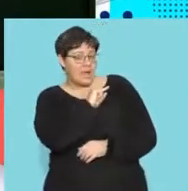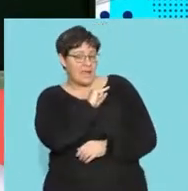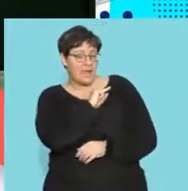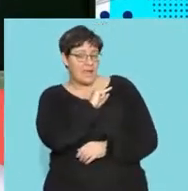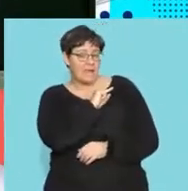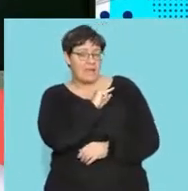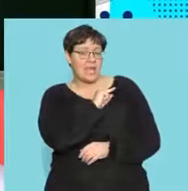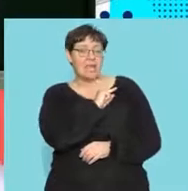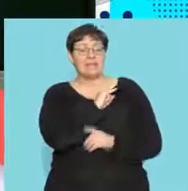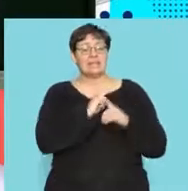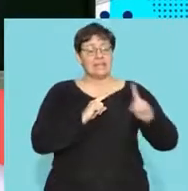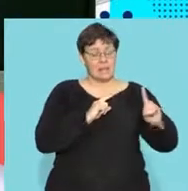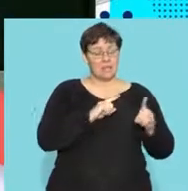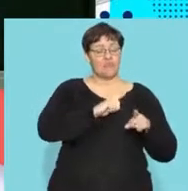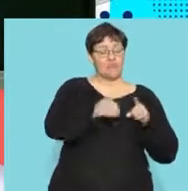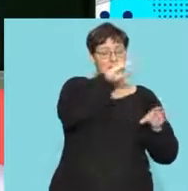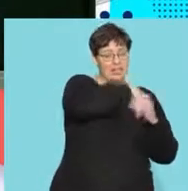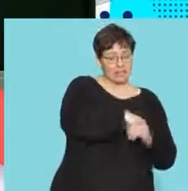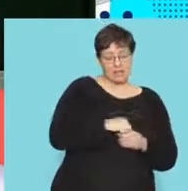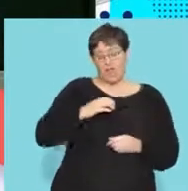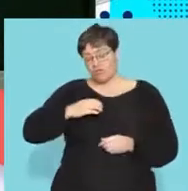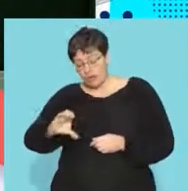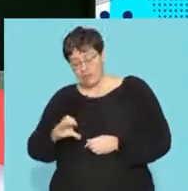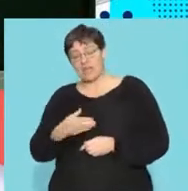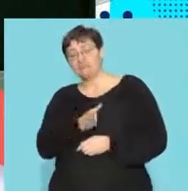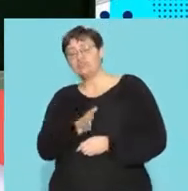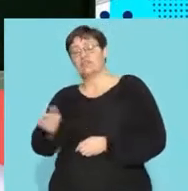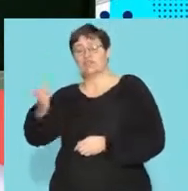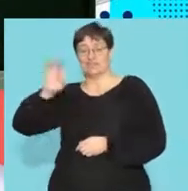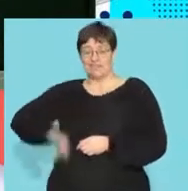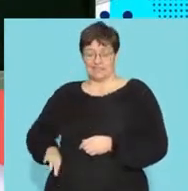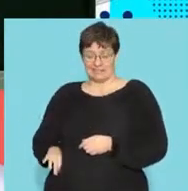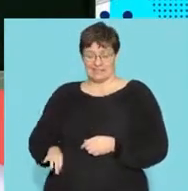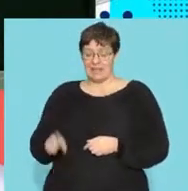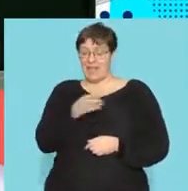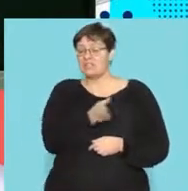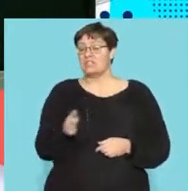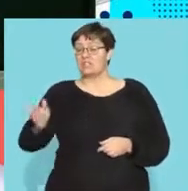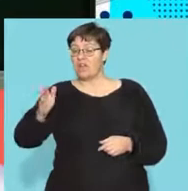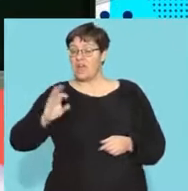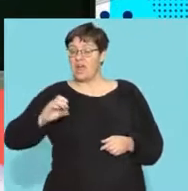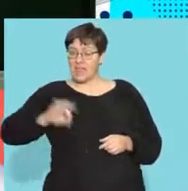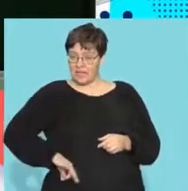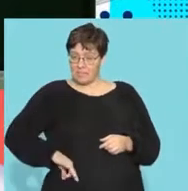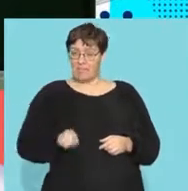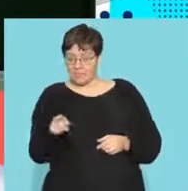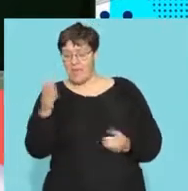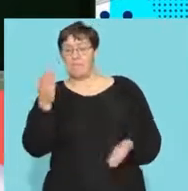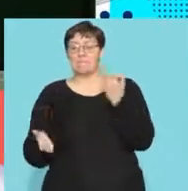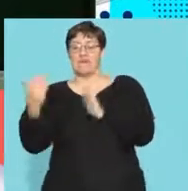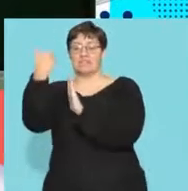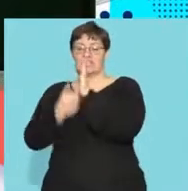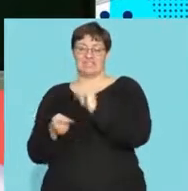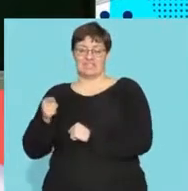debit to rent income and a credit to deferred income. Remember, deferred income will go to your balance sheet